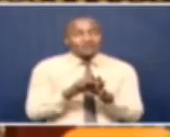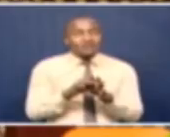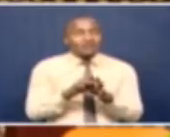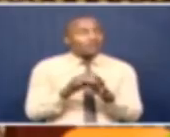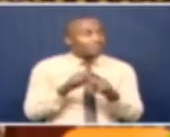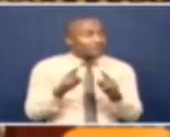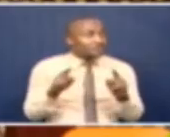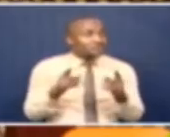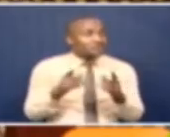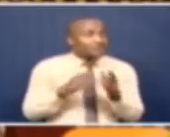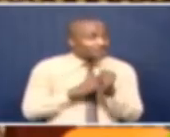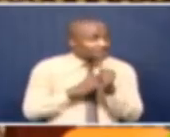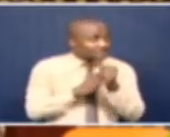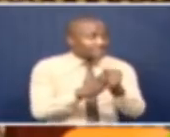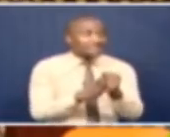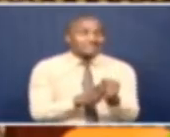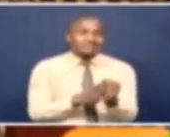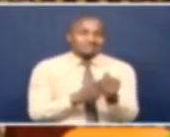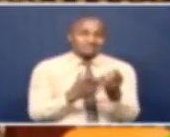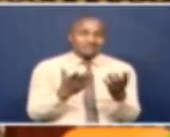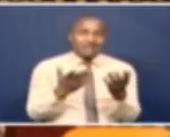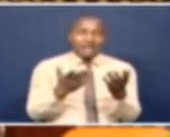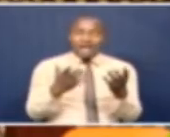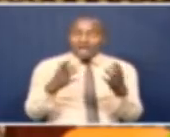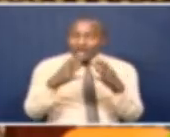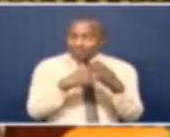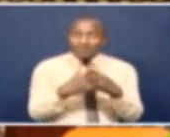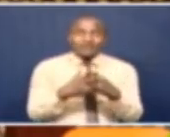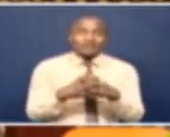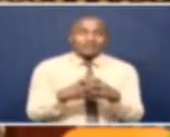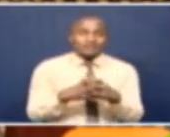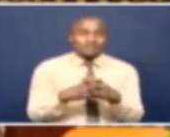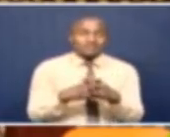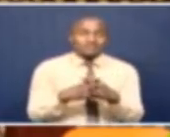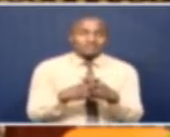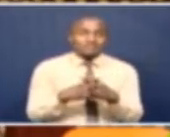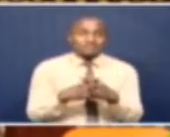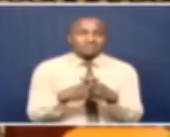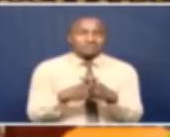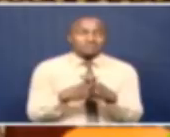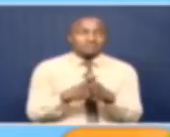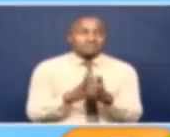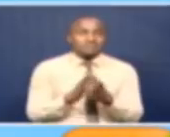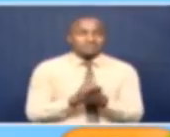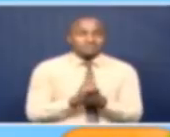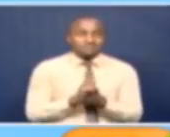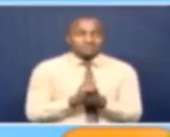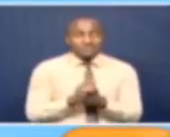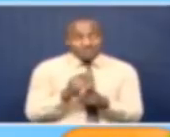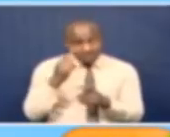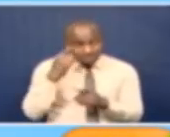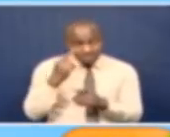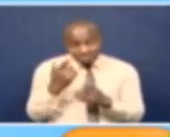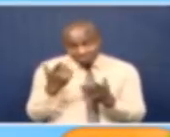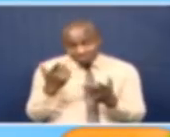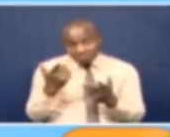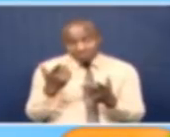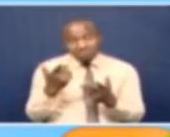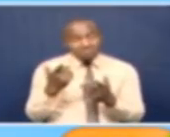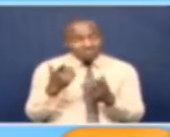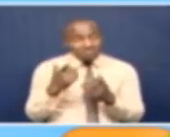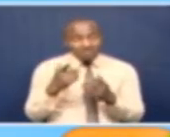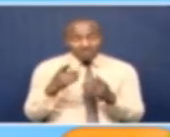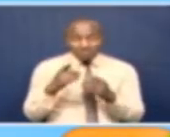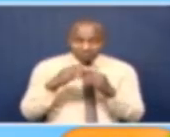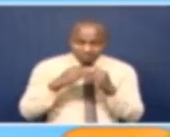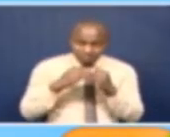He's leading a polarized America. And look where his popularity is now. But you see, Donald Trump then did not embark on a path of